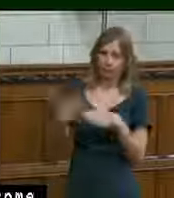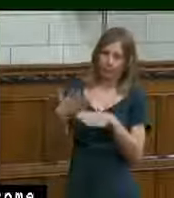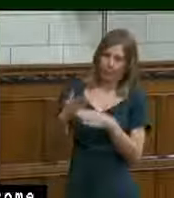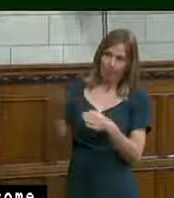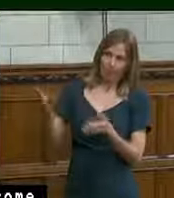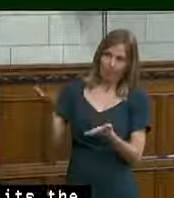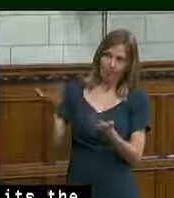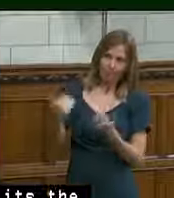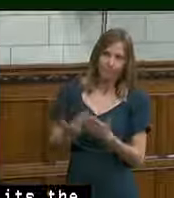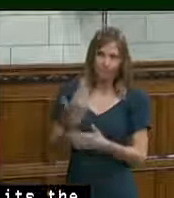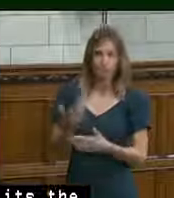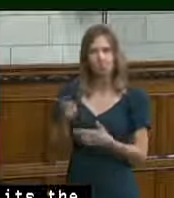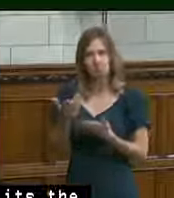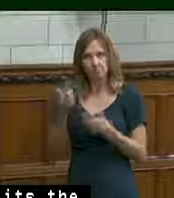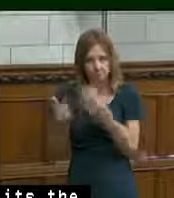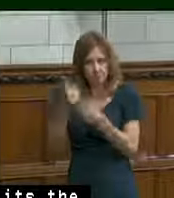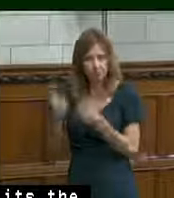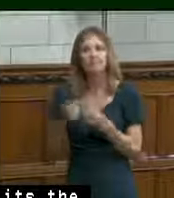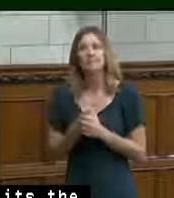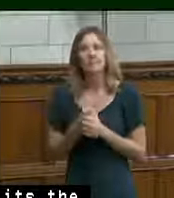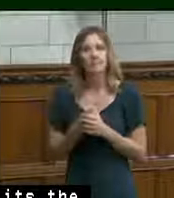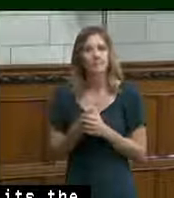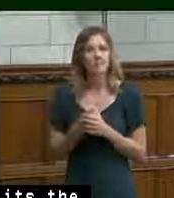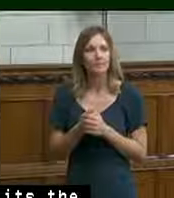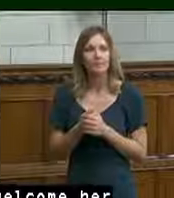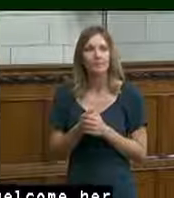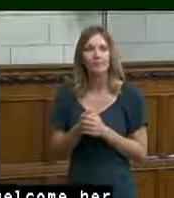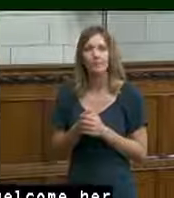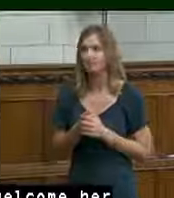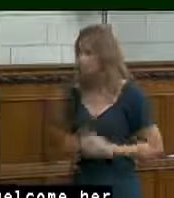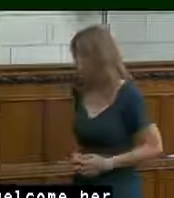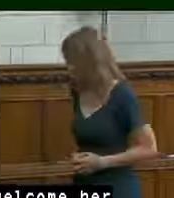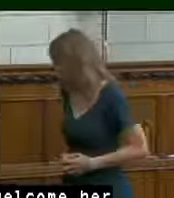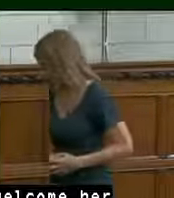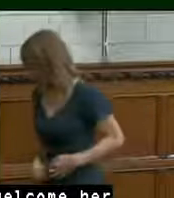in all her endeavours. The